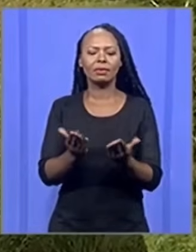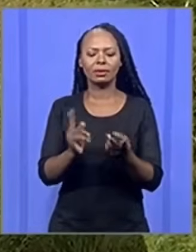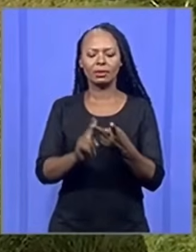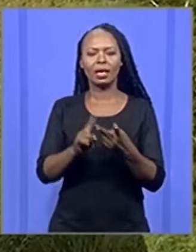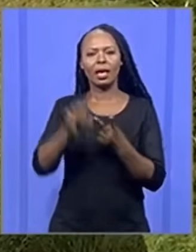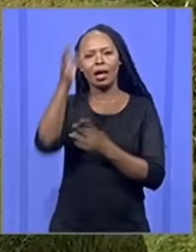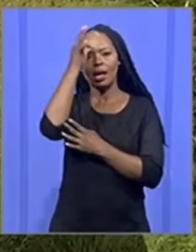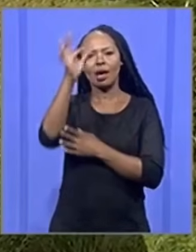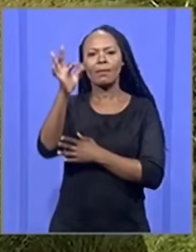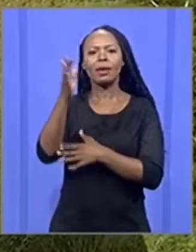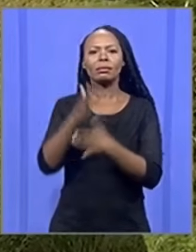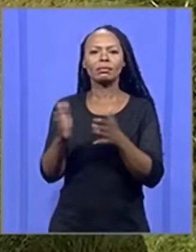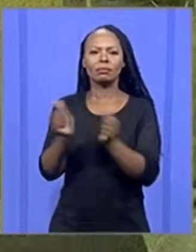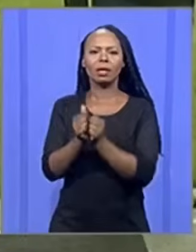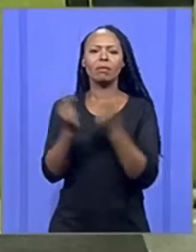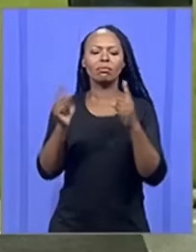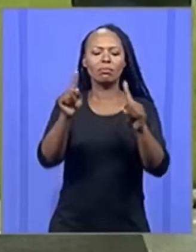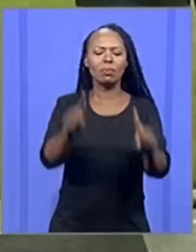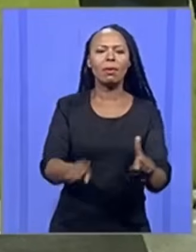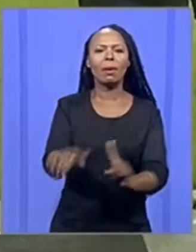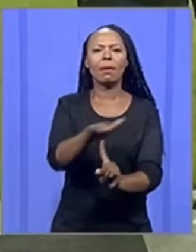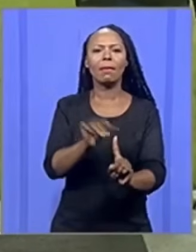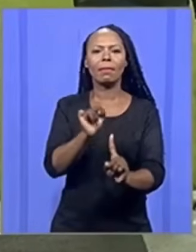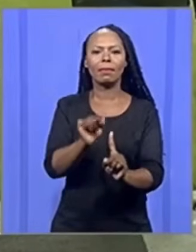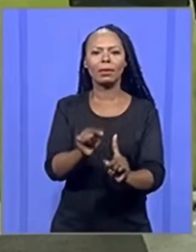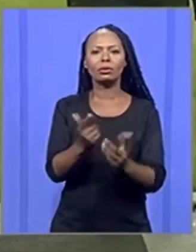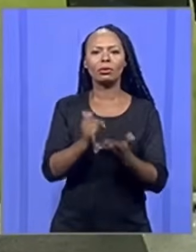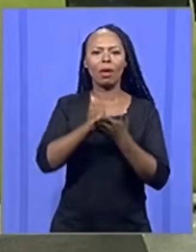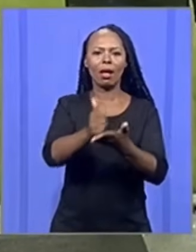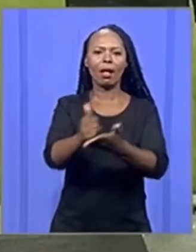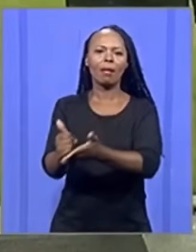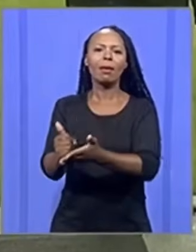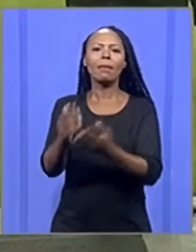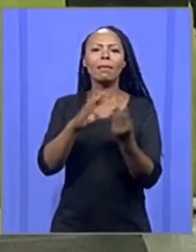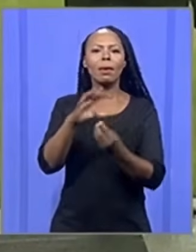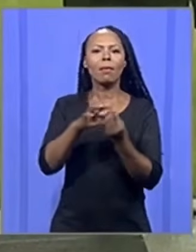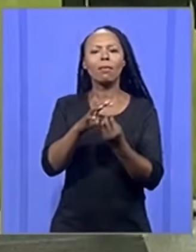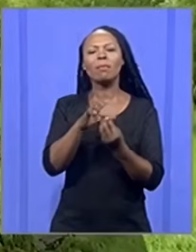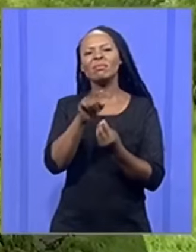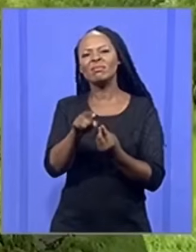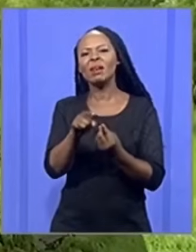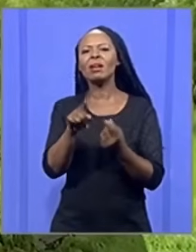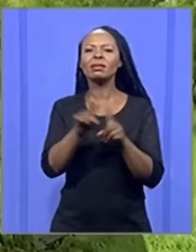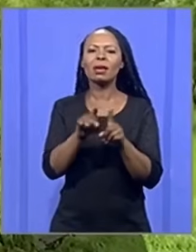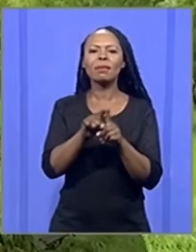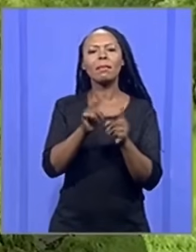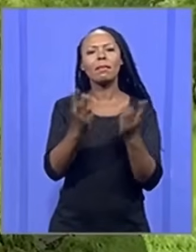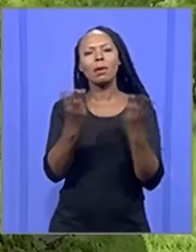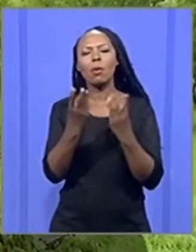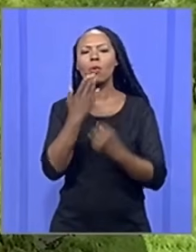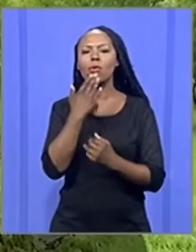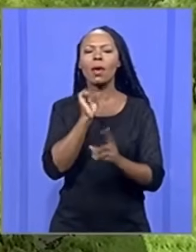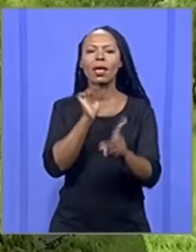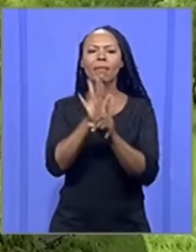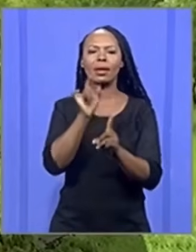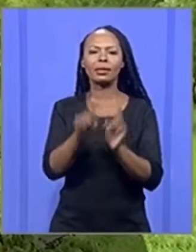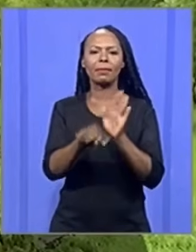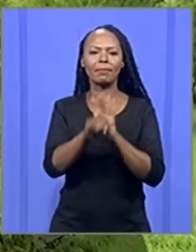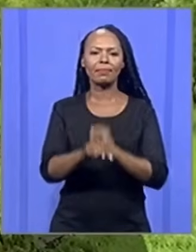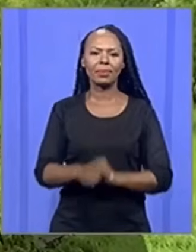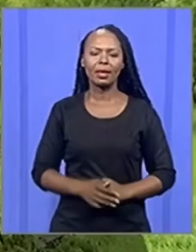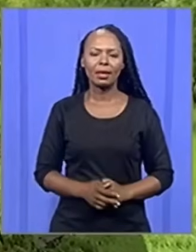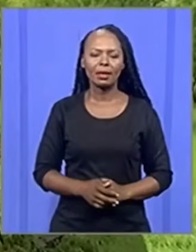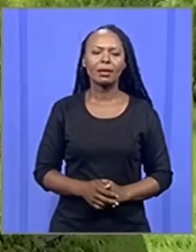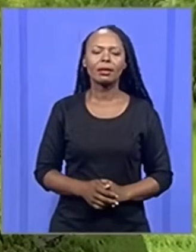puso ba ne ba bothologetse kwa lefelo la tiragalo go tlamela ka thuso go ba ba amegileng. Abaphathi bethu bezokuphepha ba masipala.